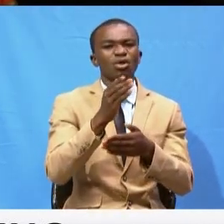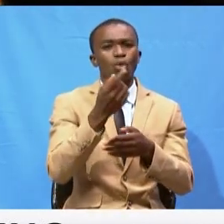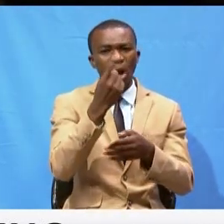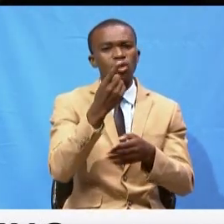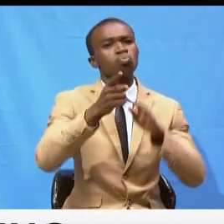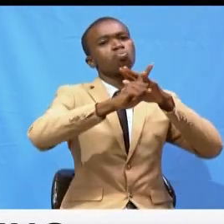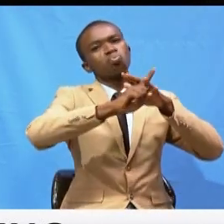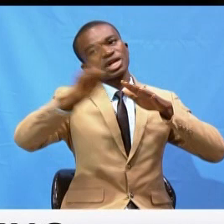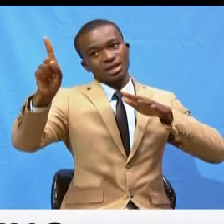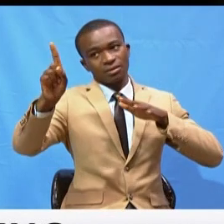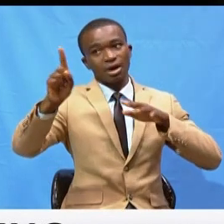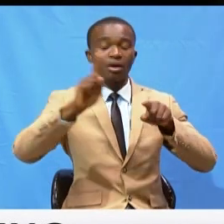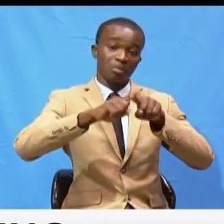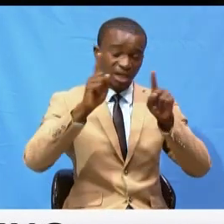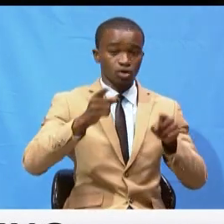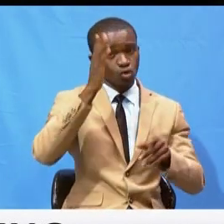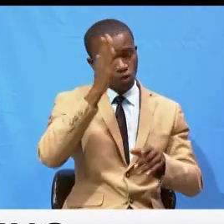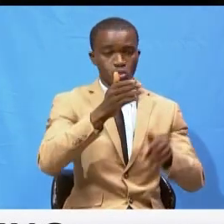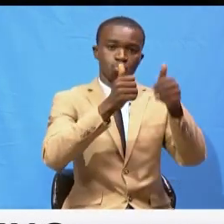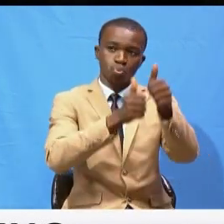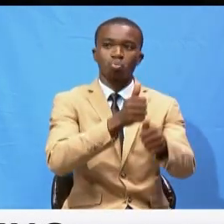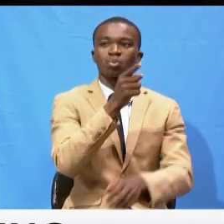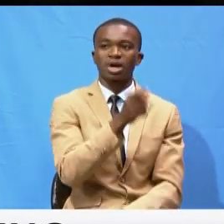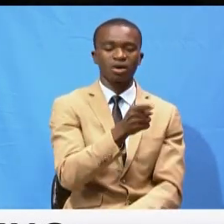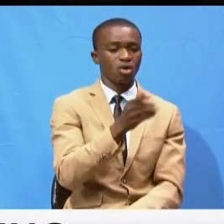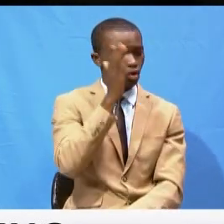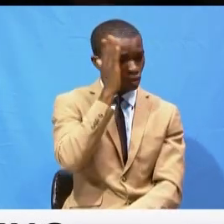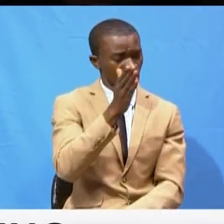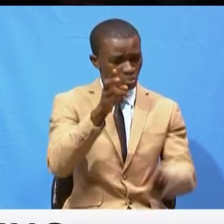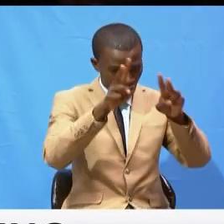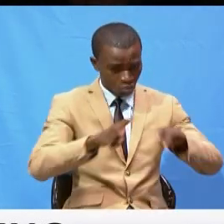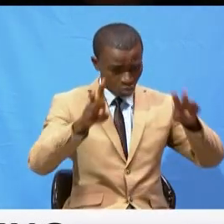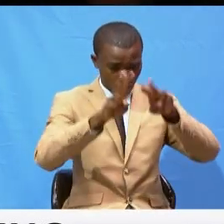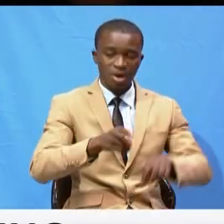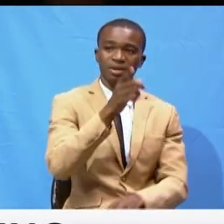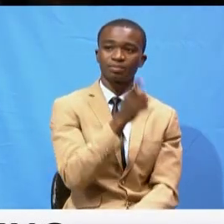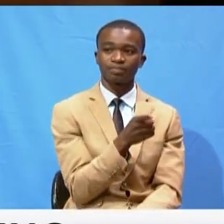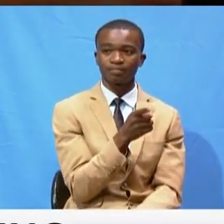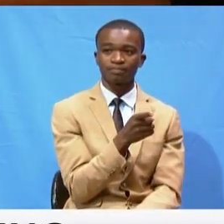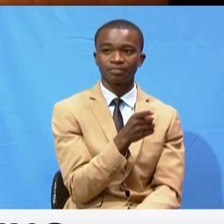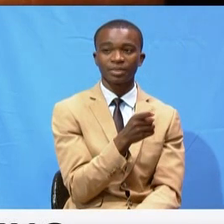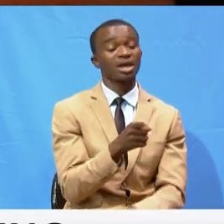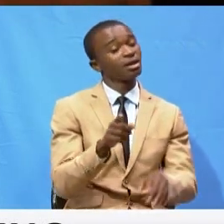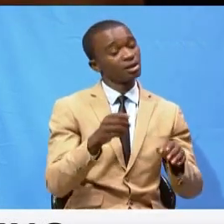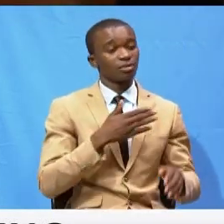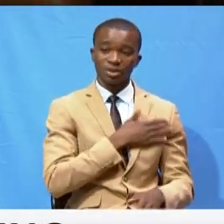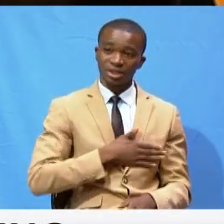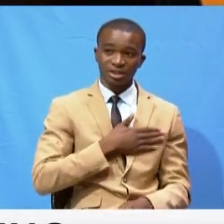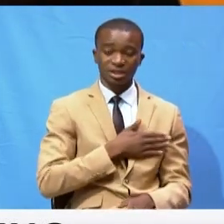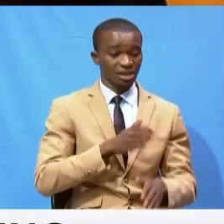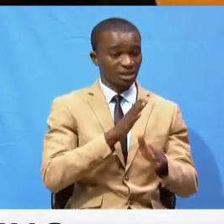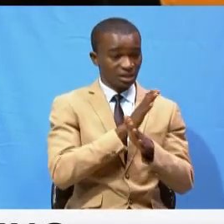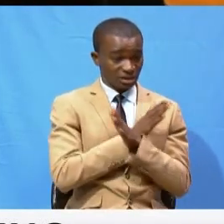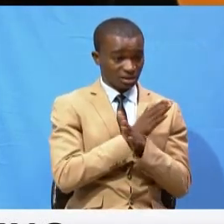very sad story. But when we are talking about hunger, our people, Zambians, they are the ones